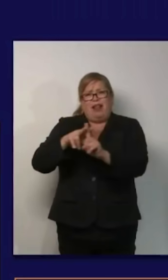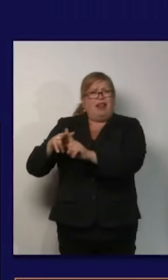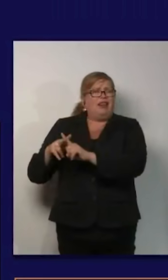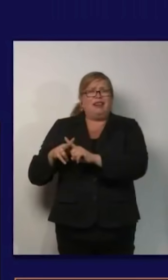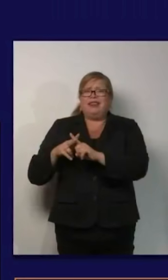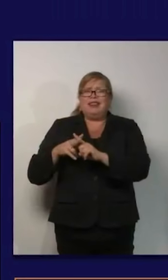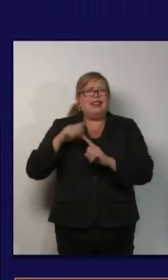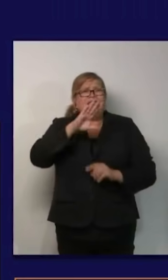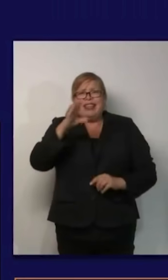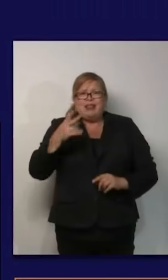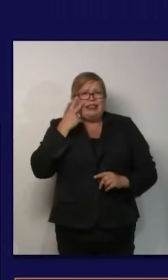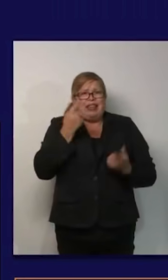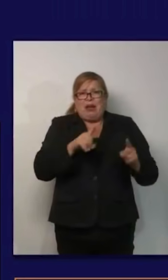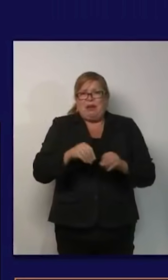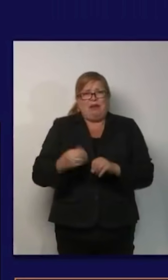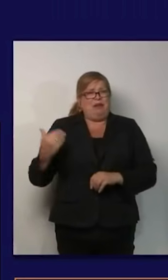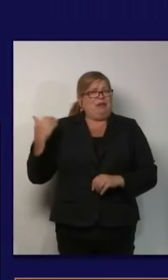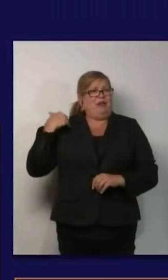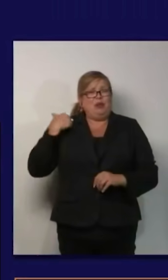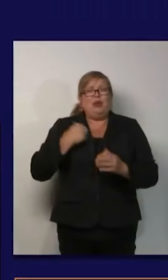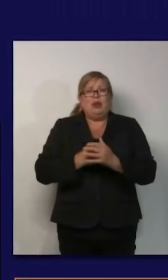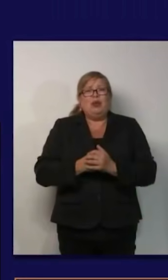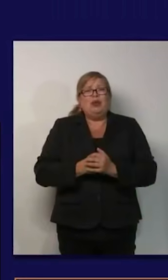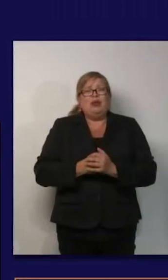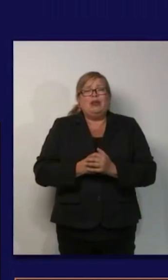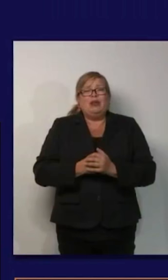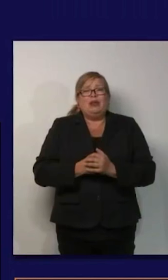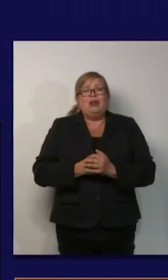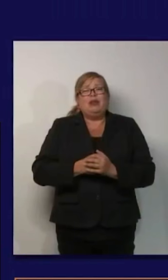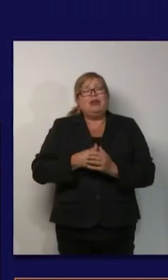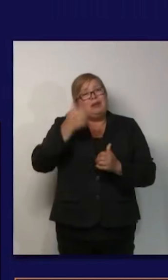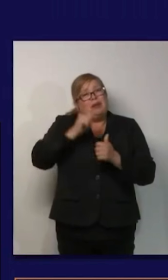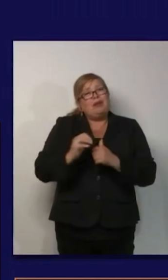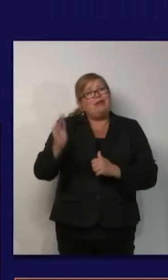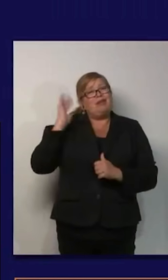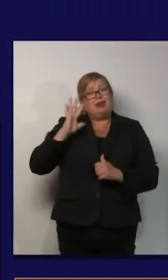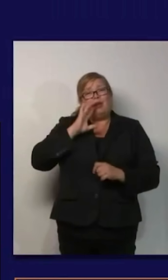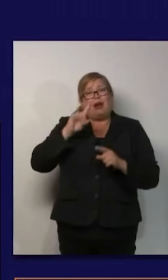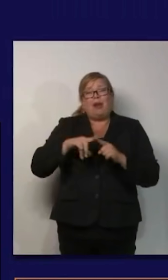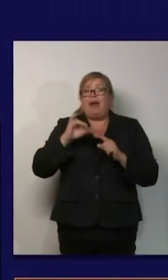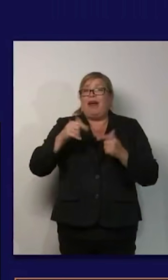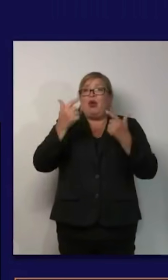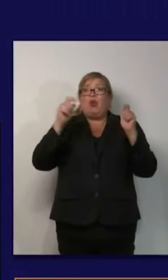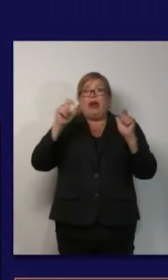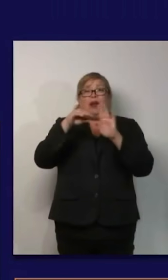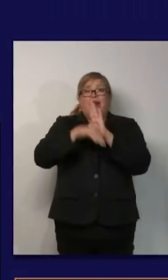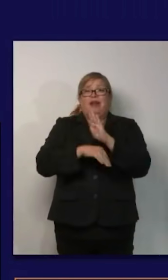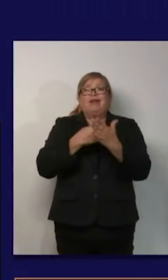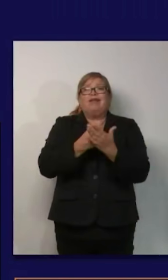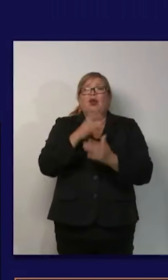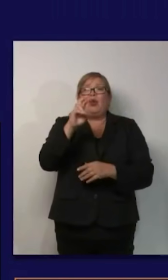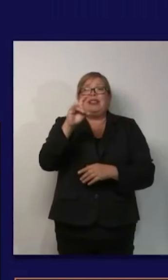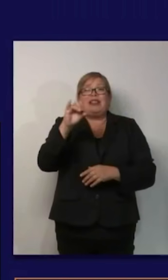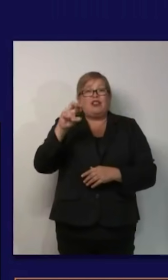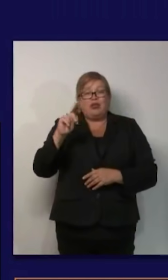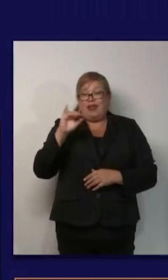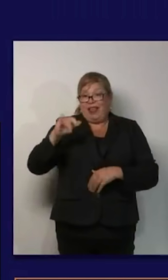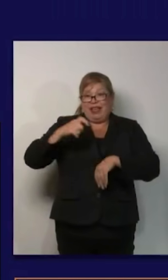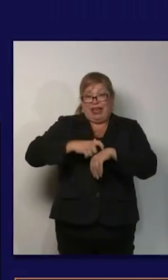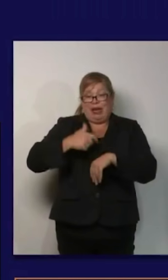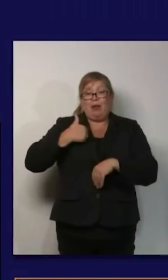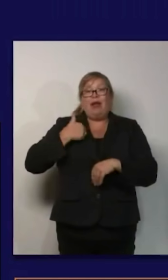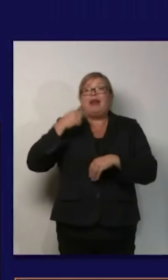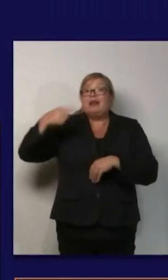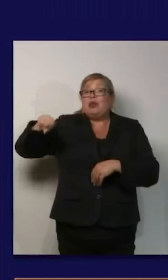unprecedented. And when I mean unprecedented, we talk in terms of that Great Recession. That Great Recession, we had unemployment that